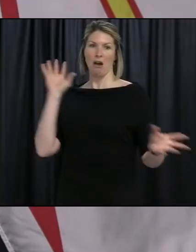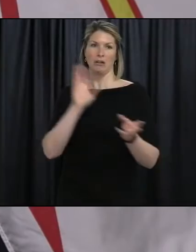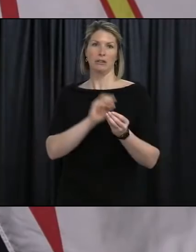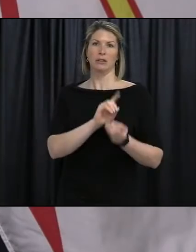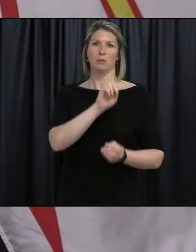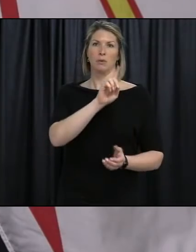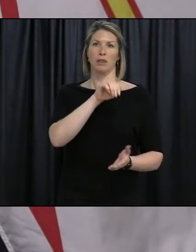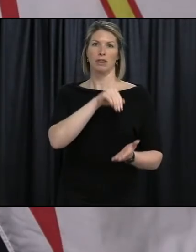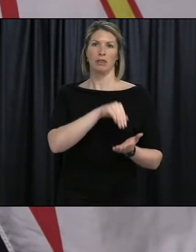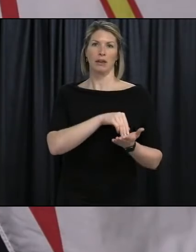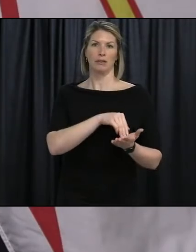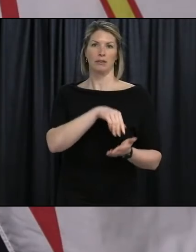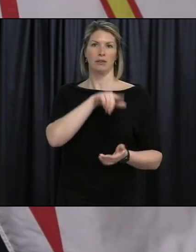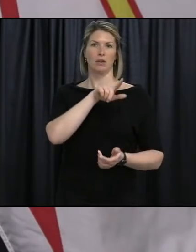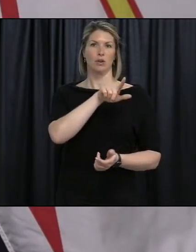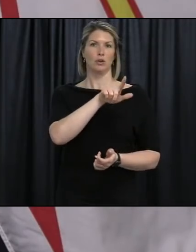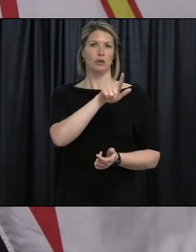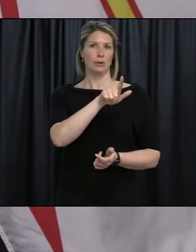127,835 people have been tested to date.